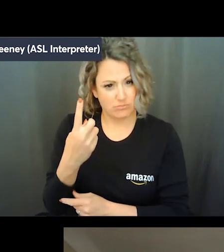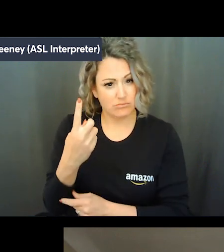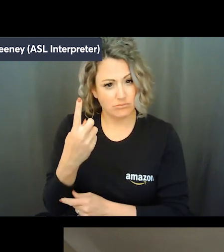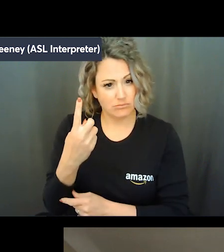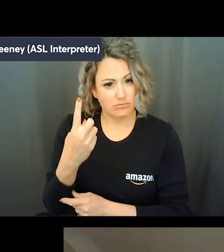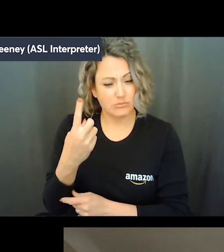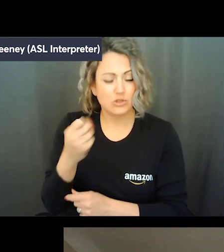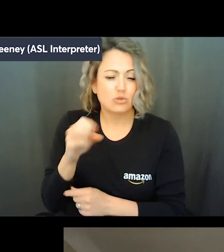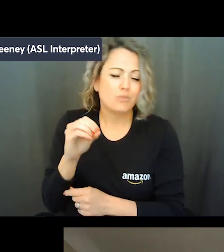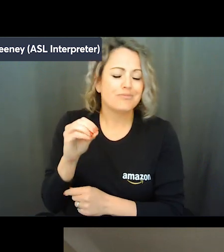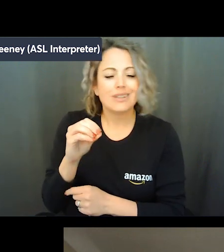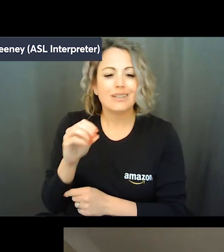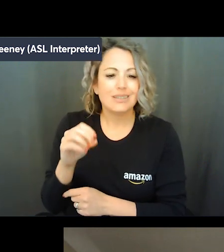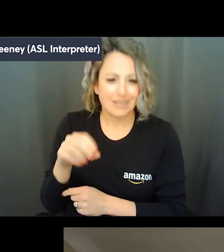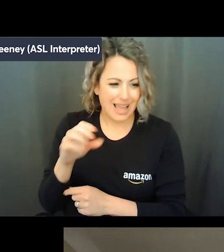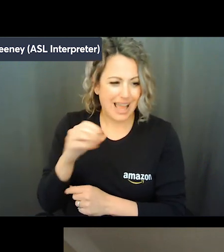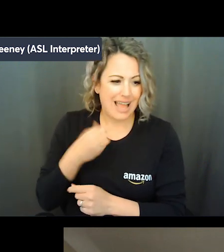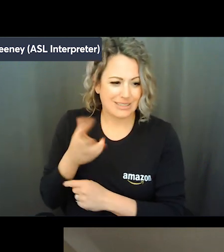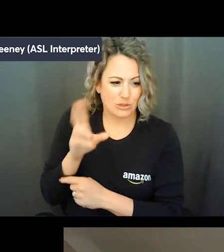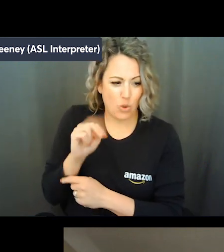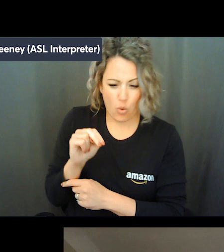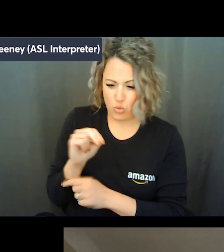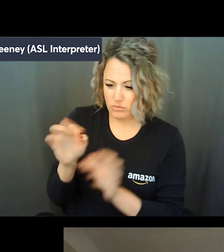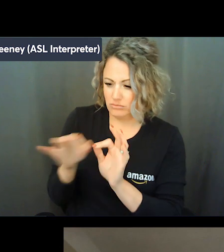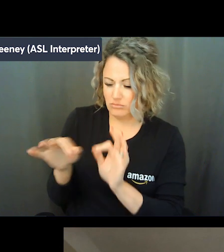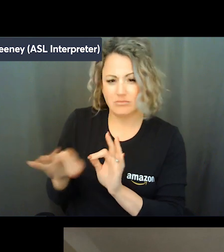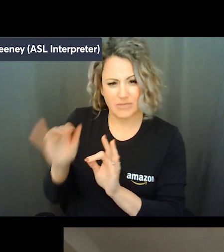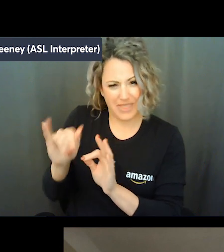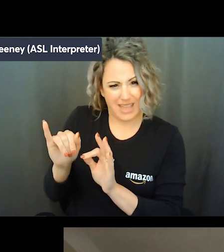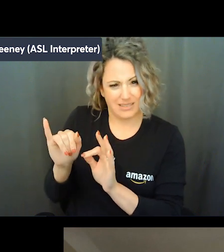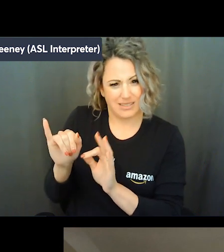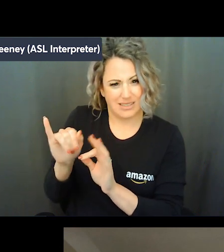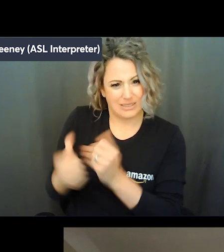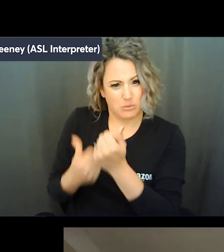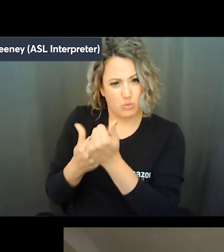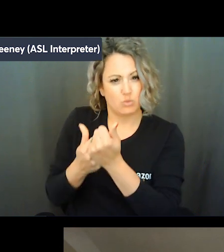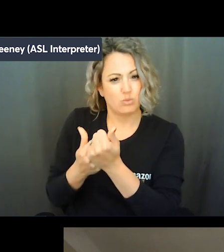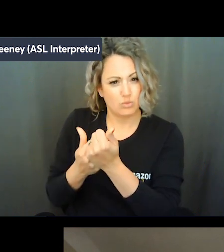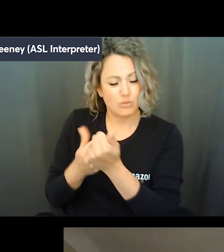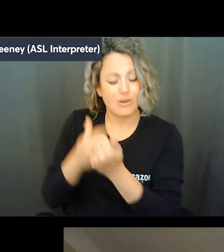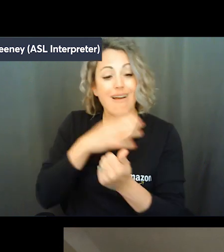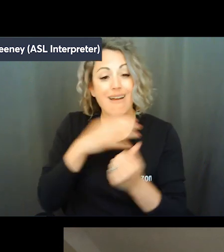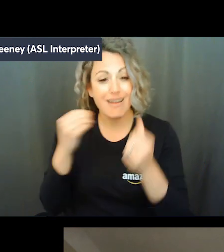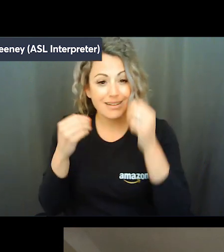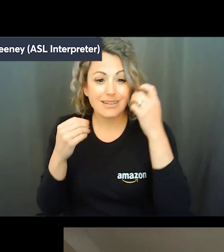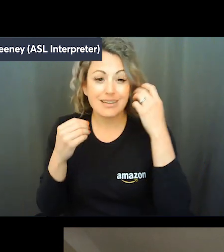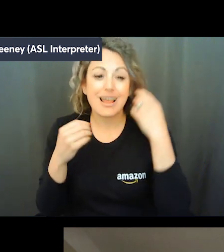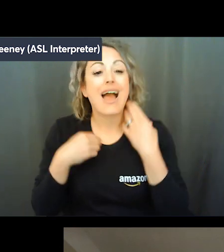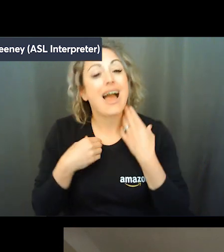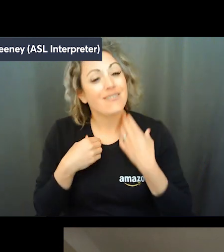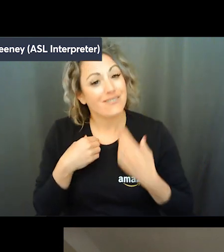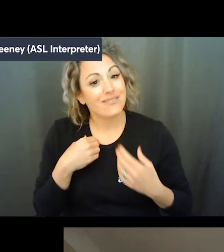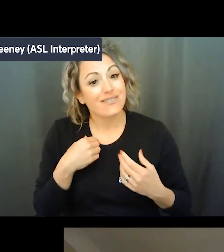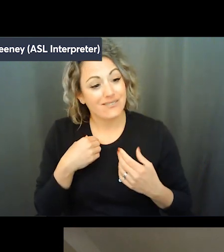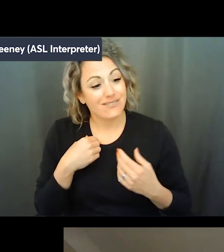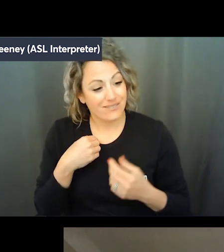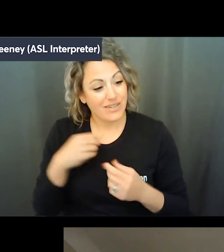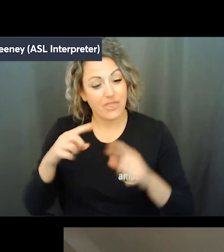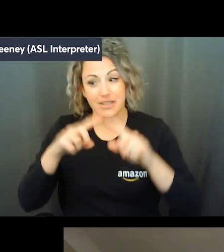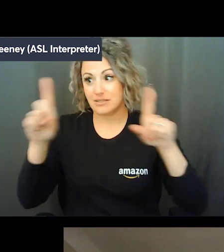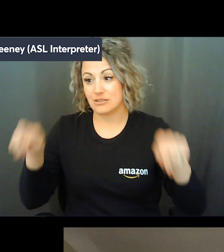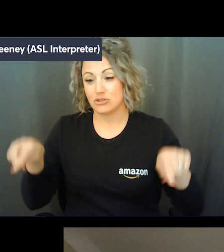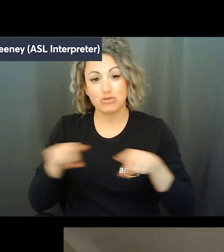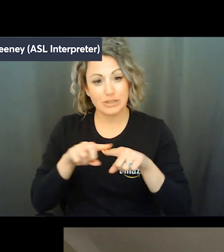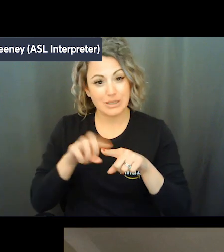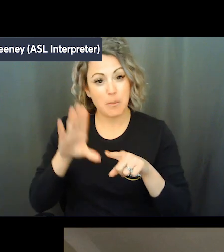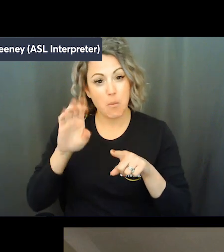has its own algorithms that we support. Then there are ML optimized frameworks that customers can